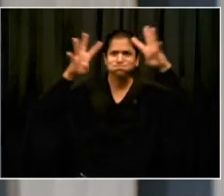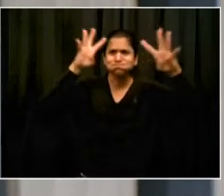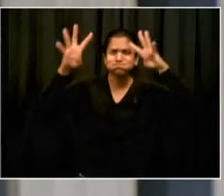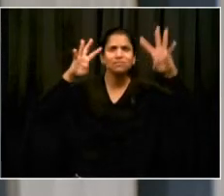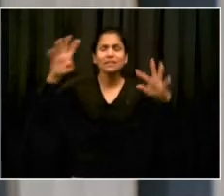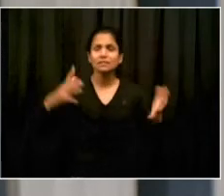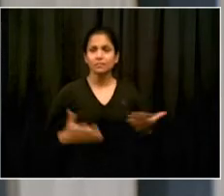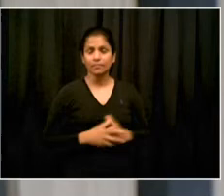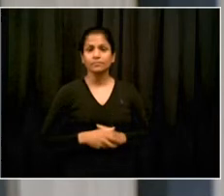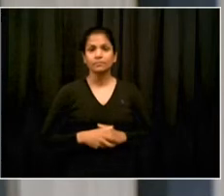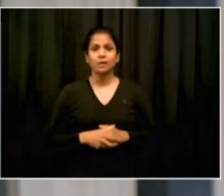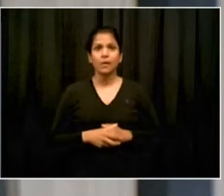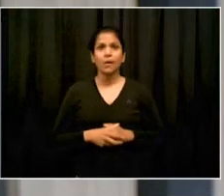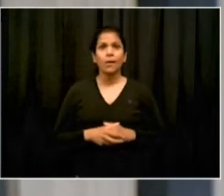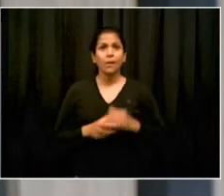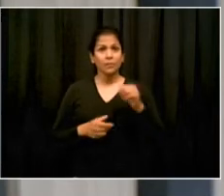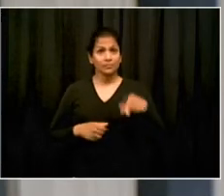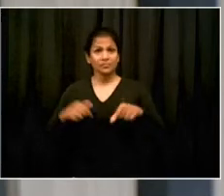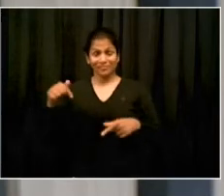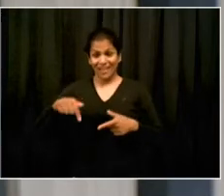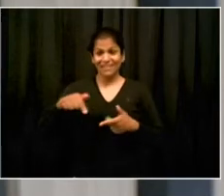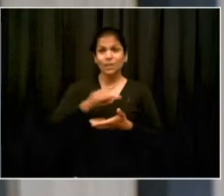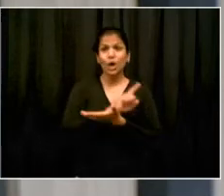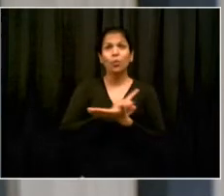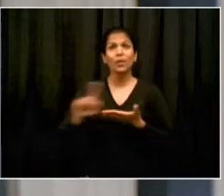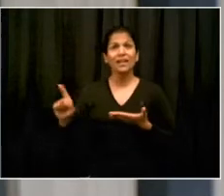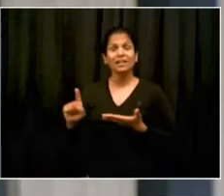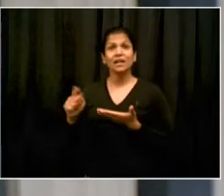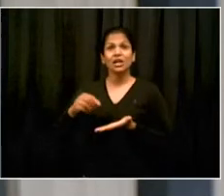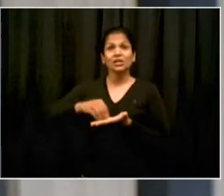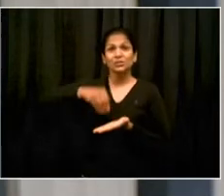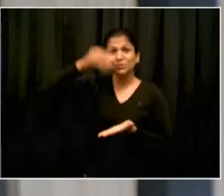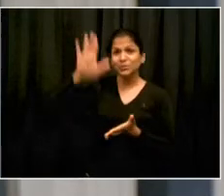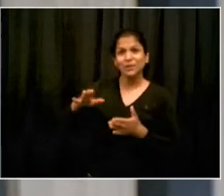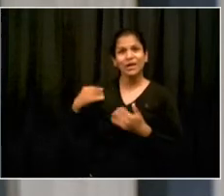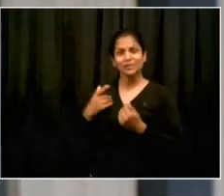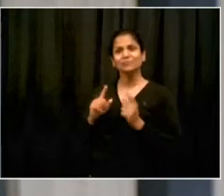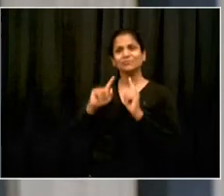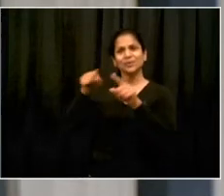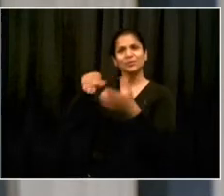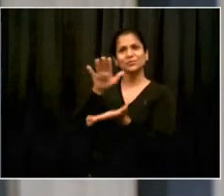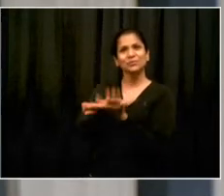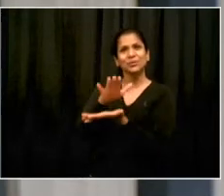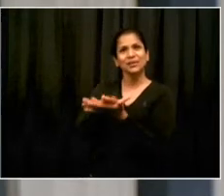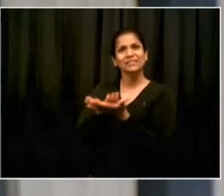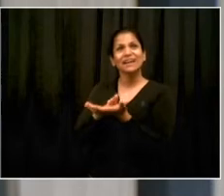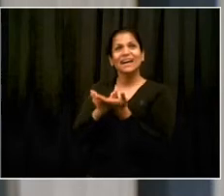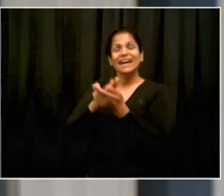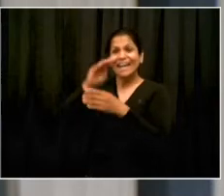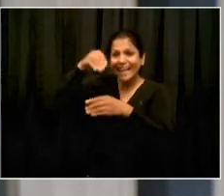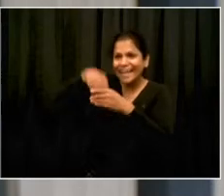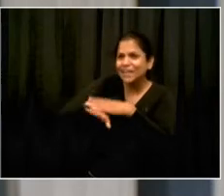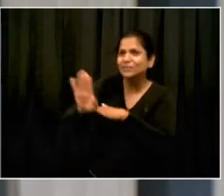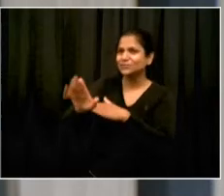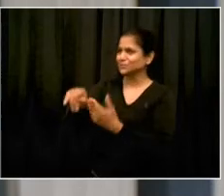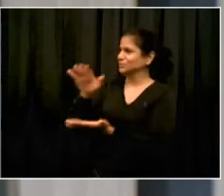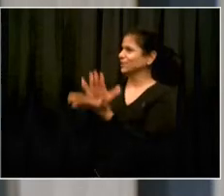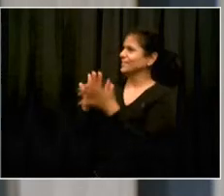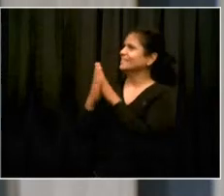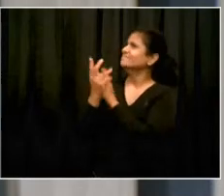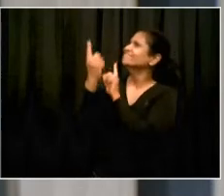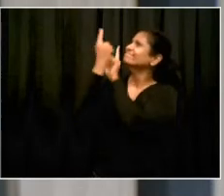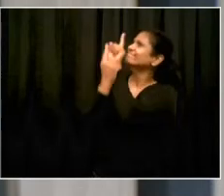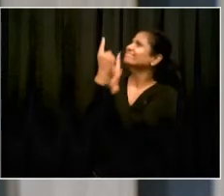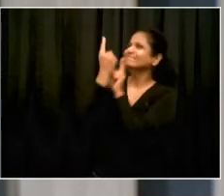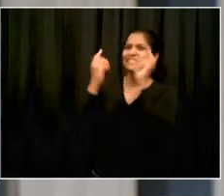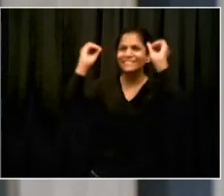receive in-person education and interacting with their teachers, peers, and others in face-to-face experiences that our